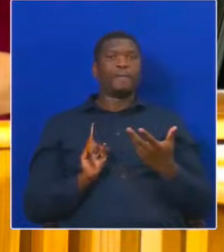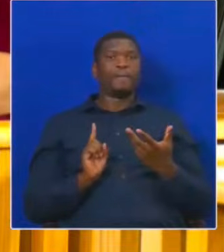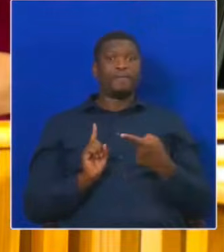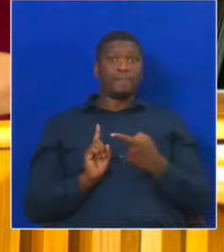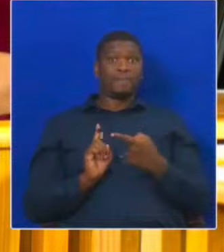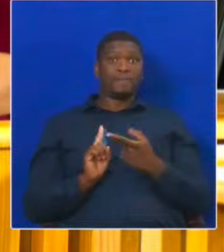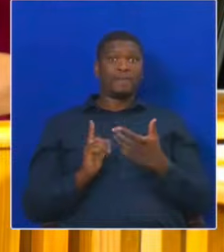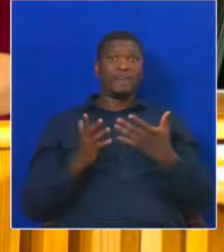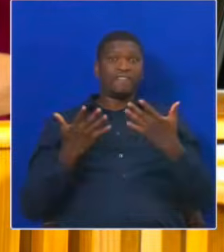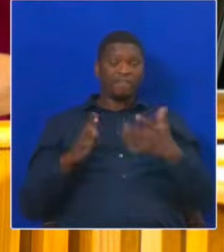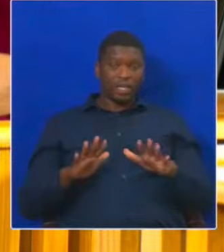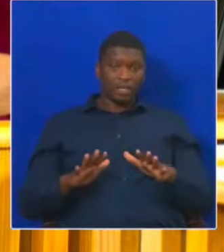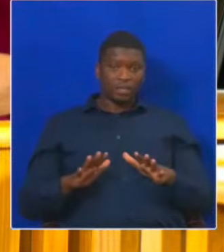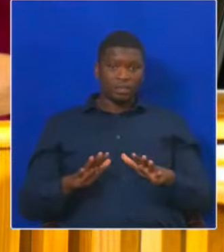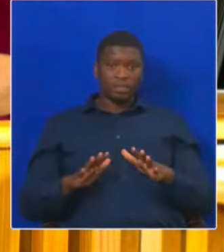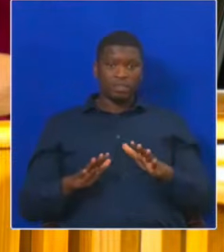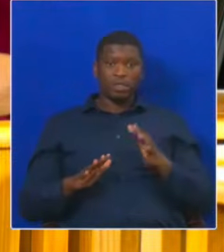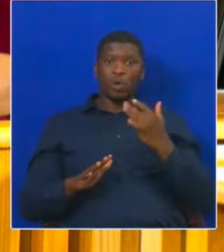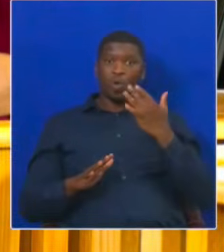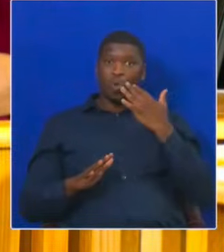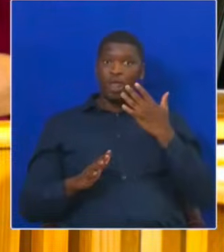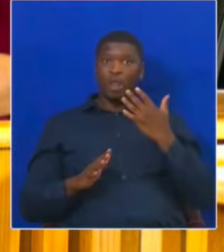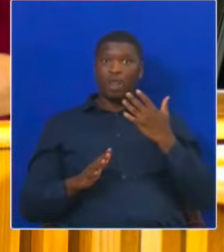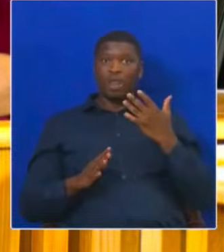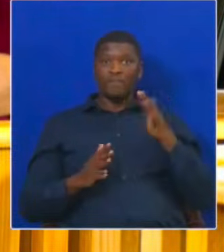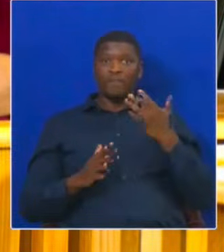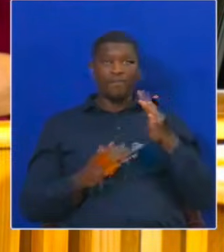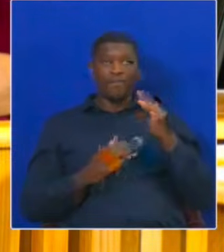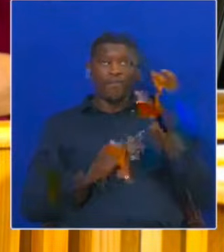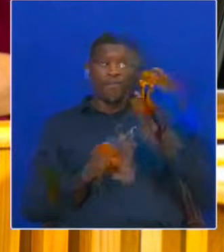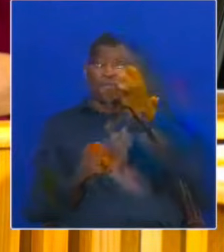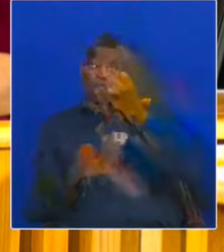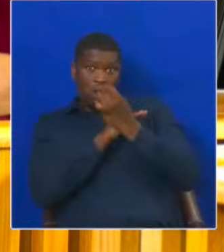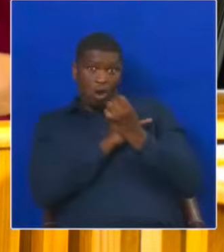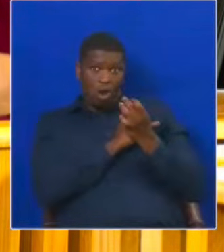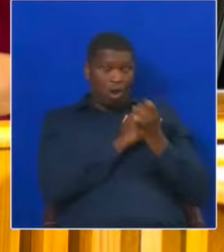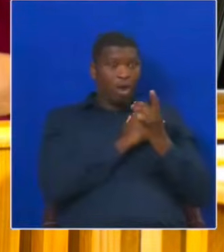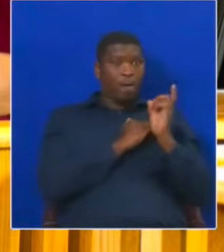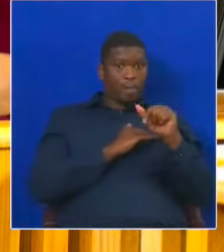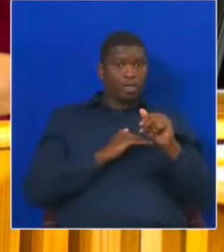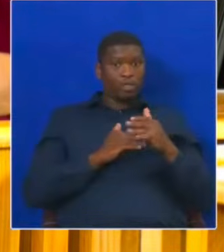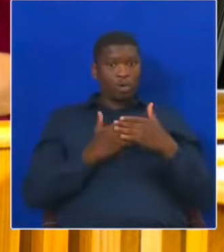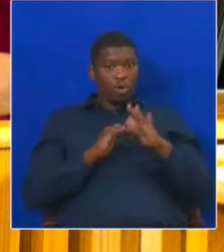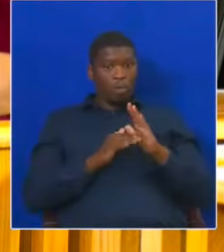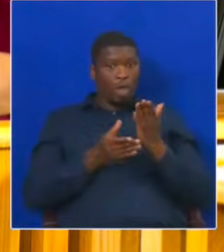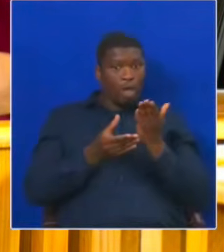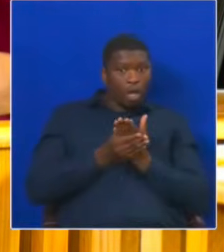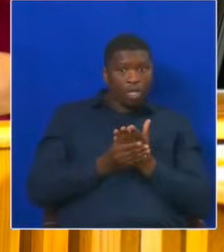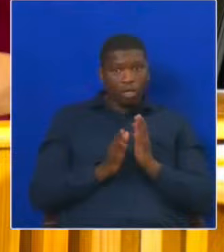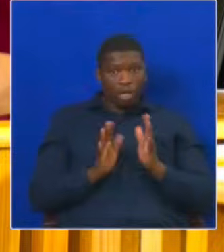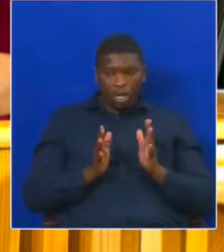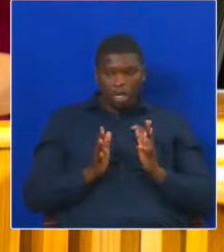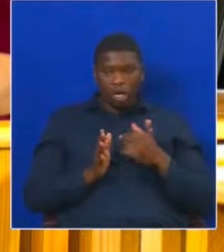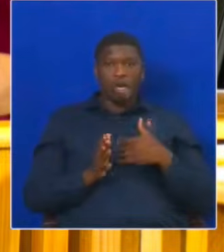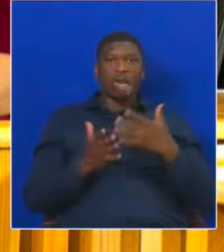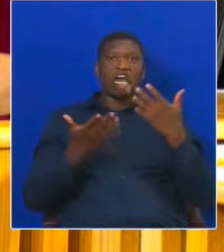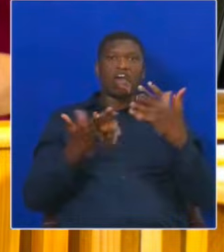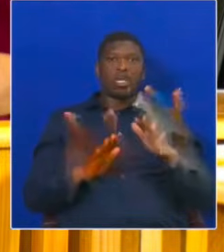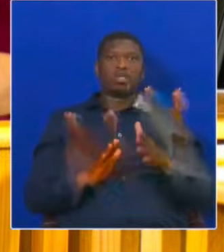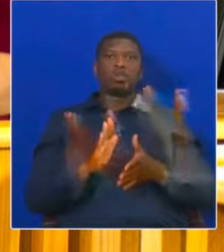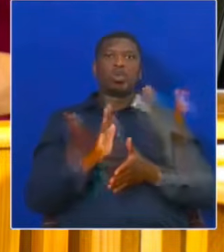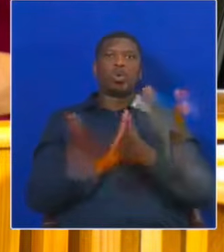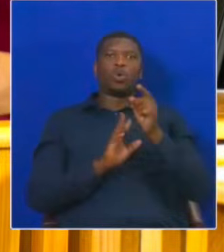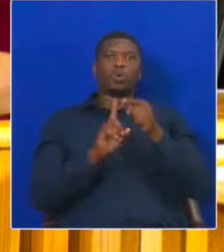after he was advised to open a case, he went to Brooklyn SAPS to open